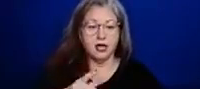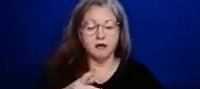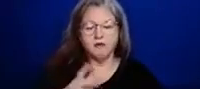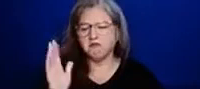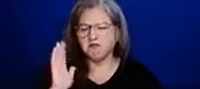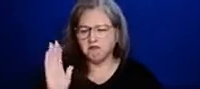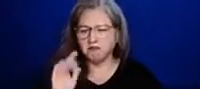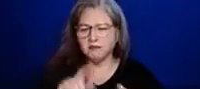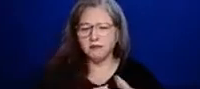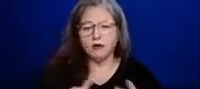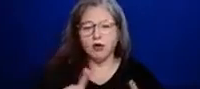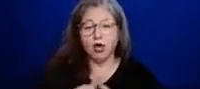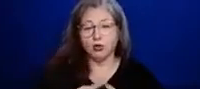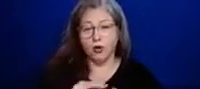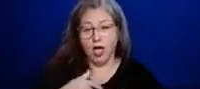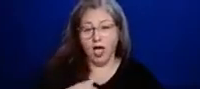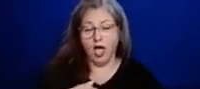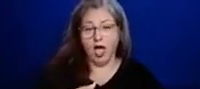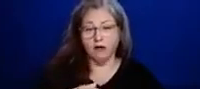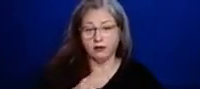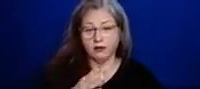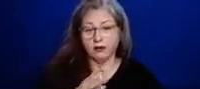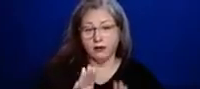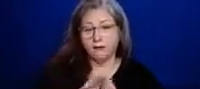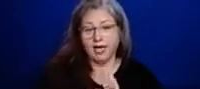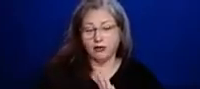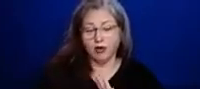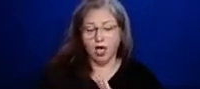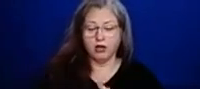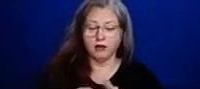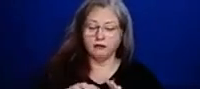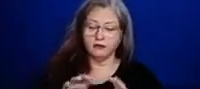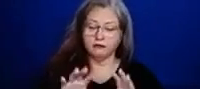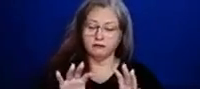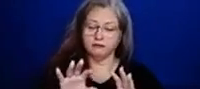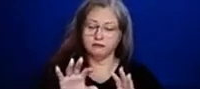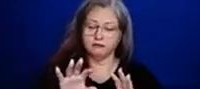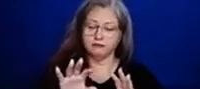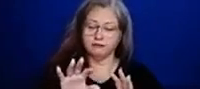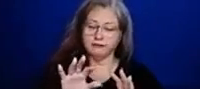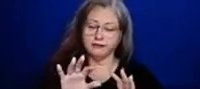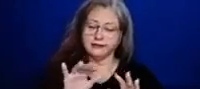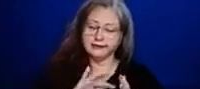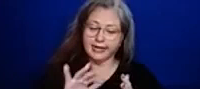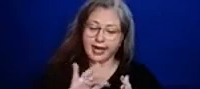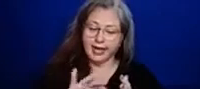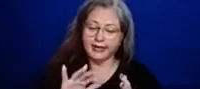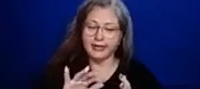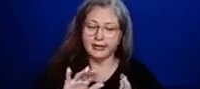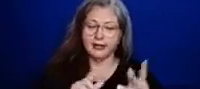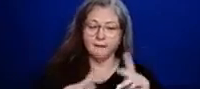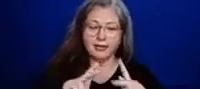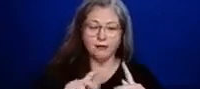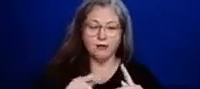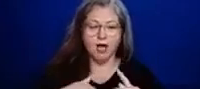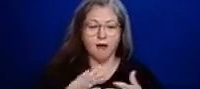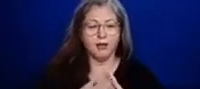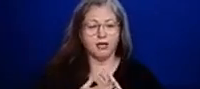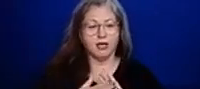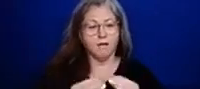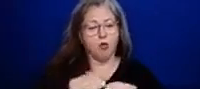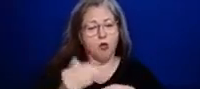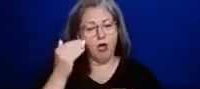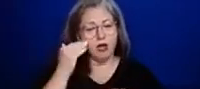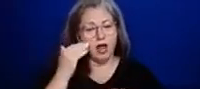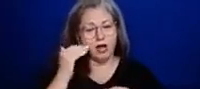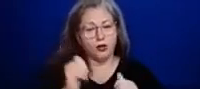and also of my sociology background, you know, where I enlightened myself in many issues I didn't